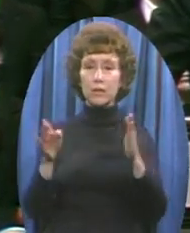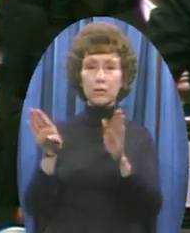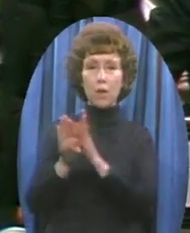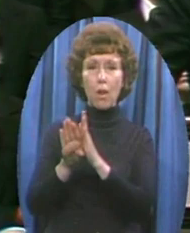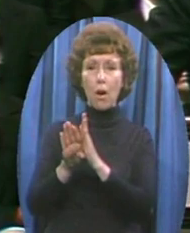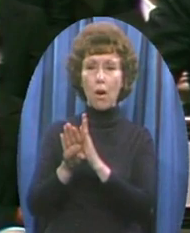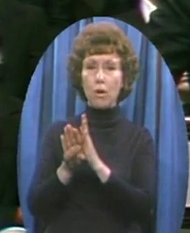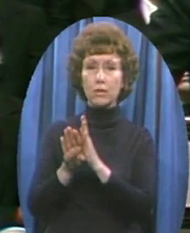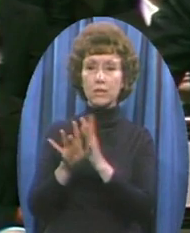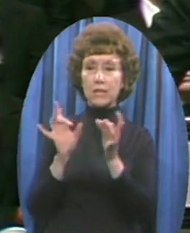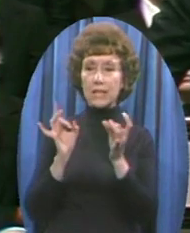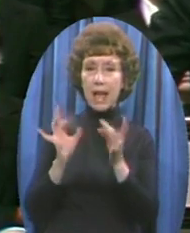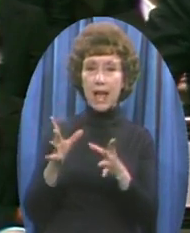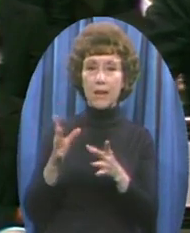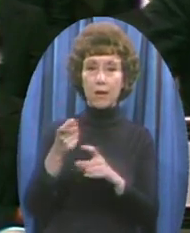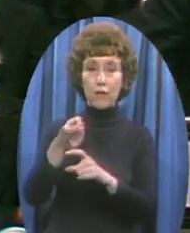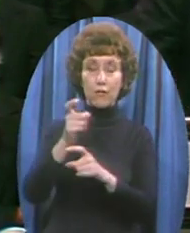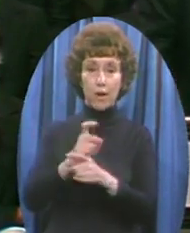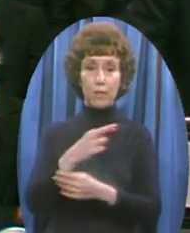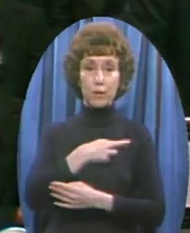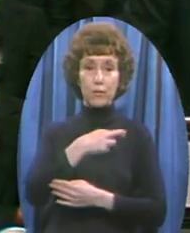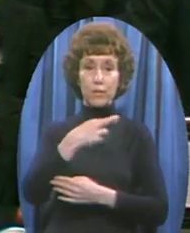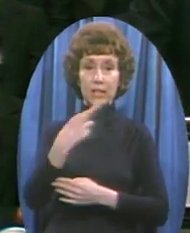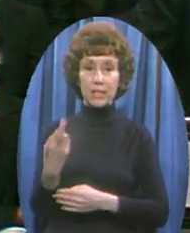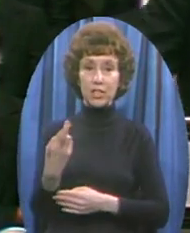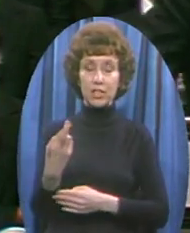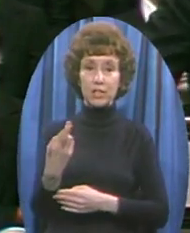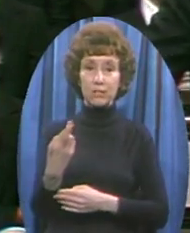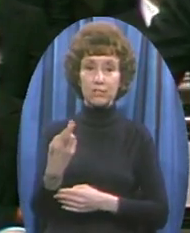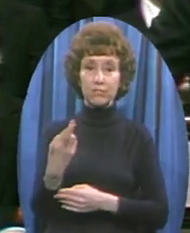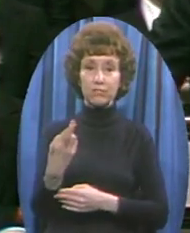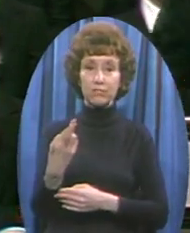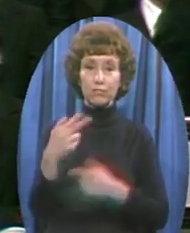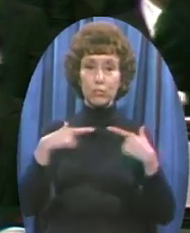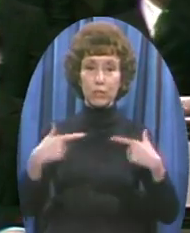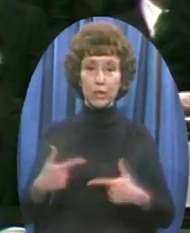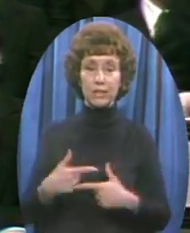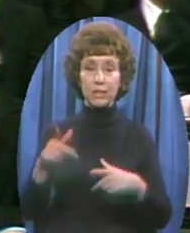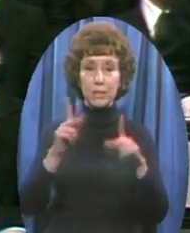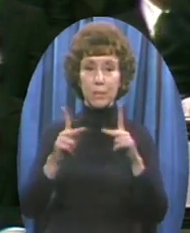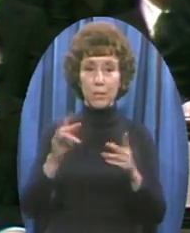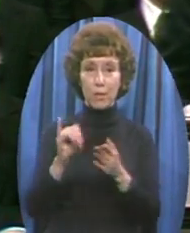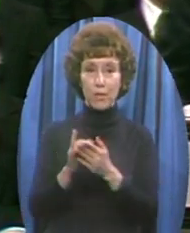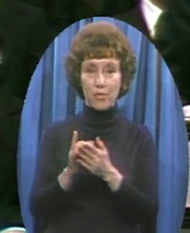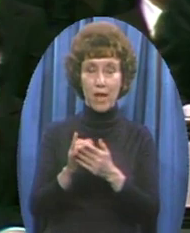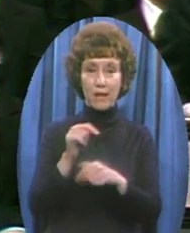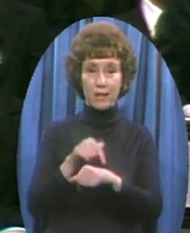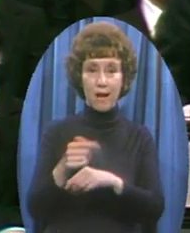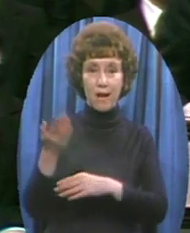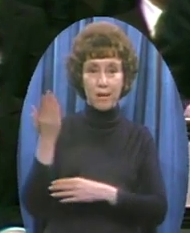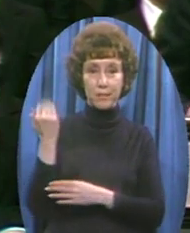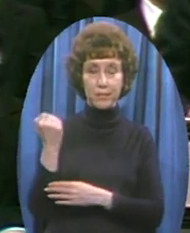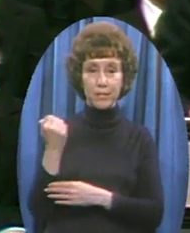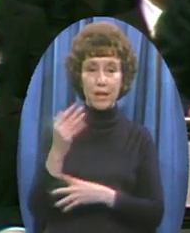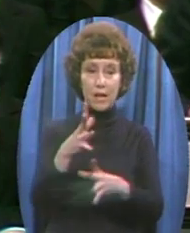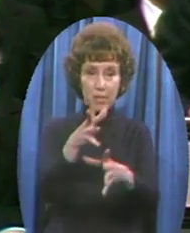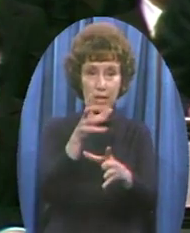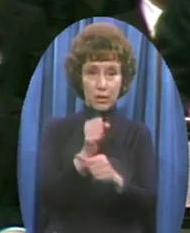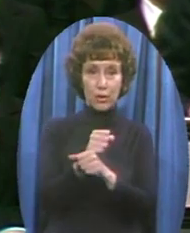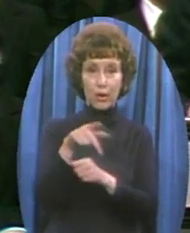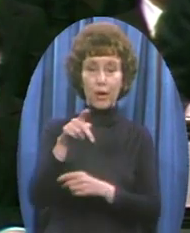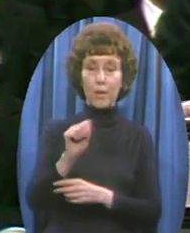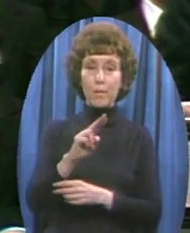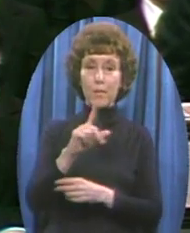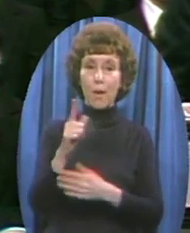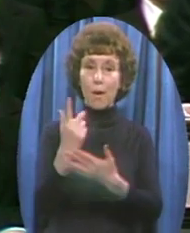part of the religionists and the Antichrist people of that day. They took him prisoner. He later, as you know,